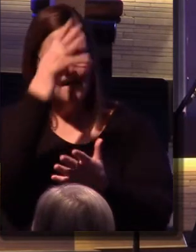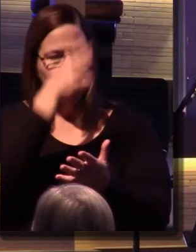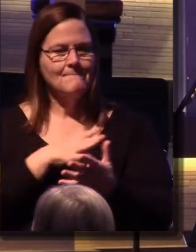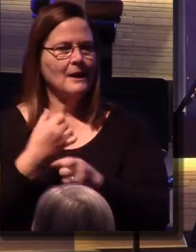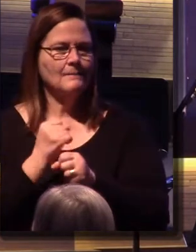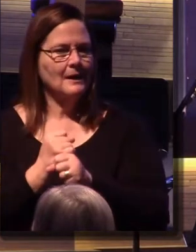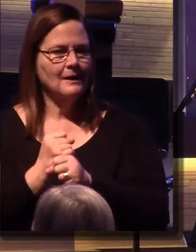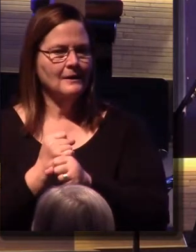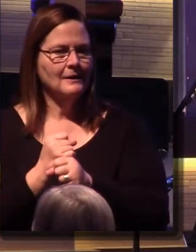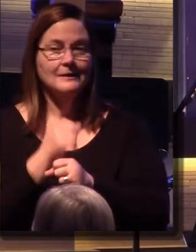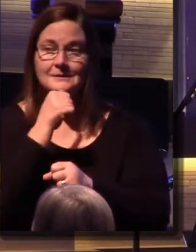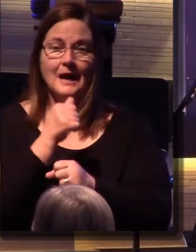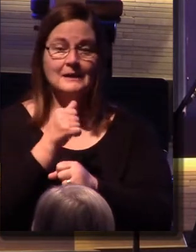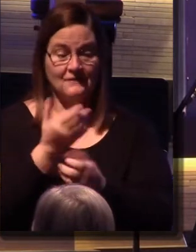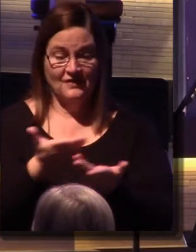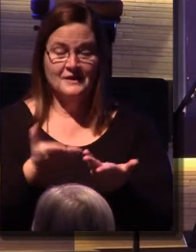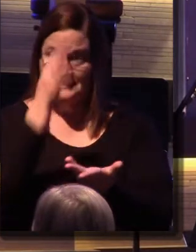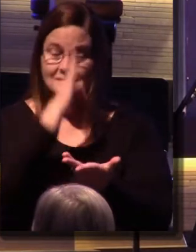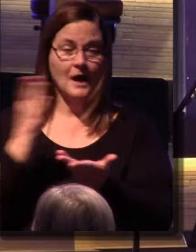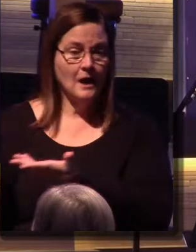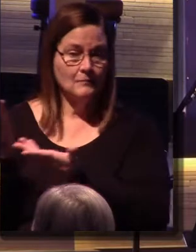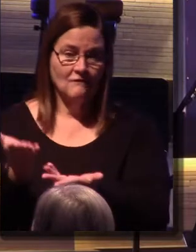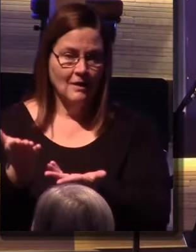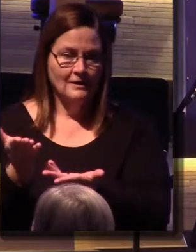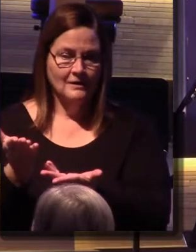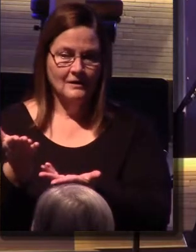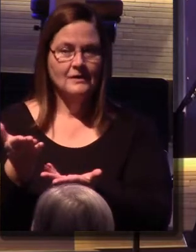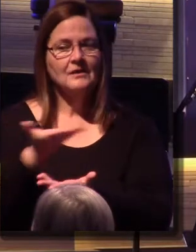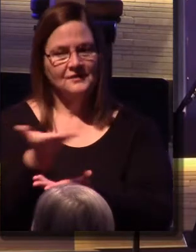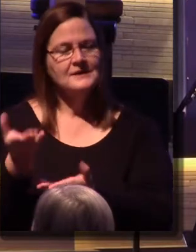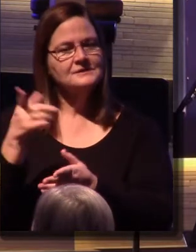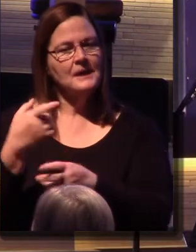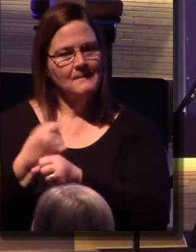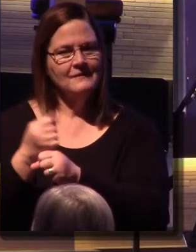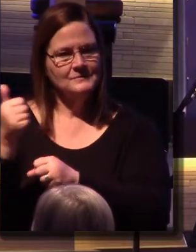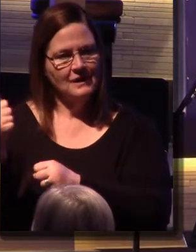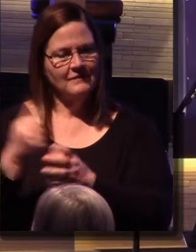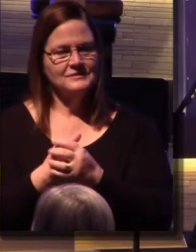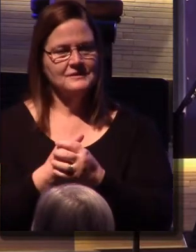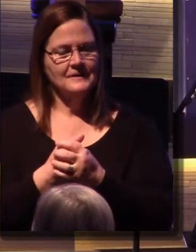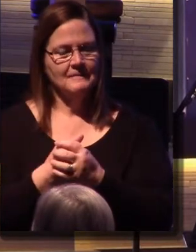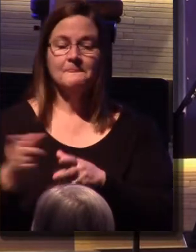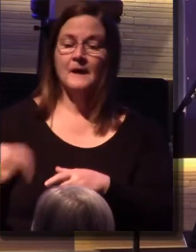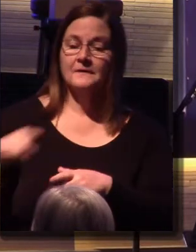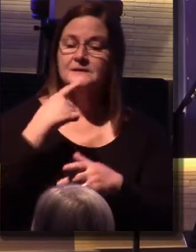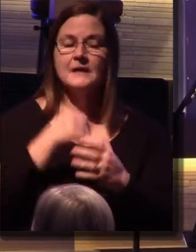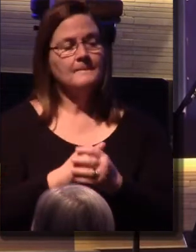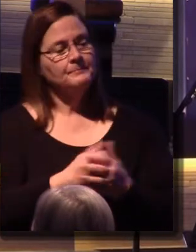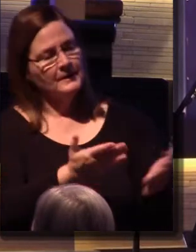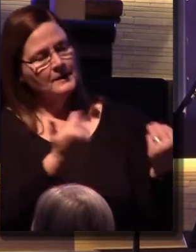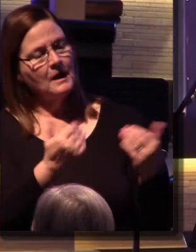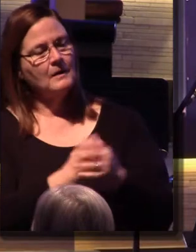man-made materials. Not even the materials that God provides. These were man-made materials. And he says,